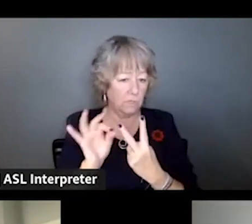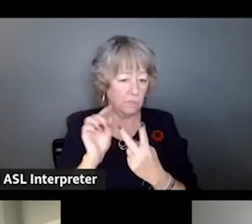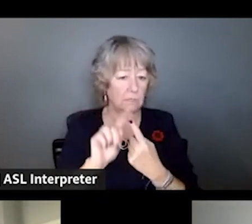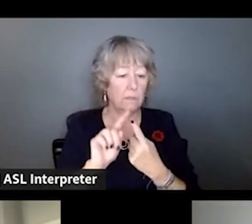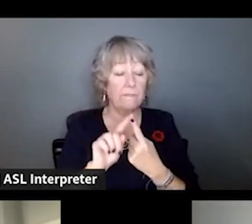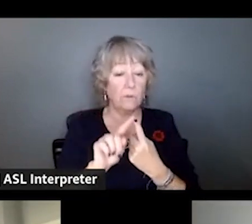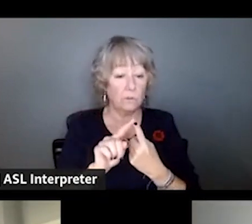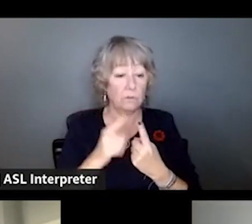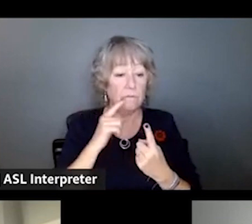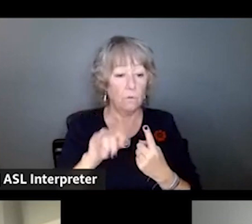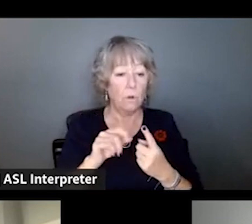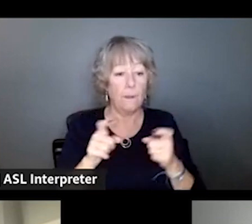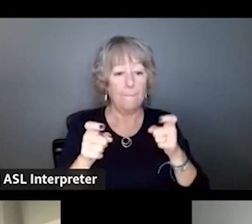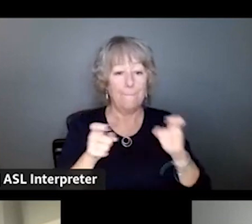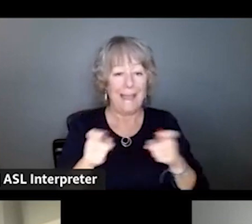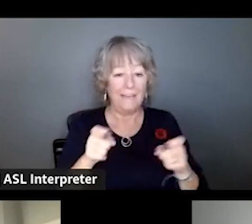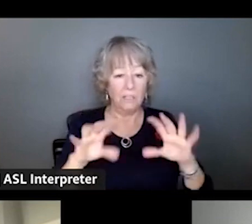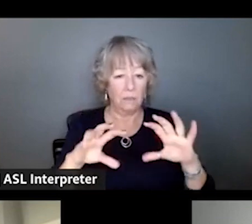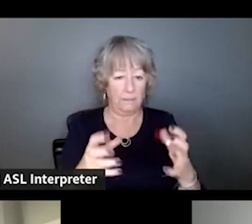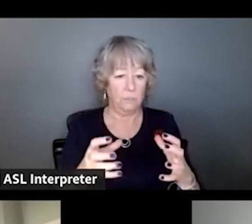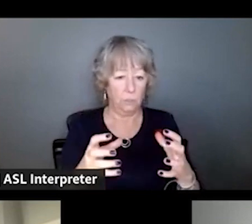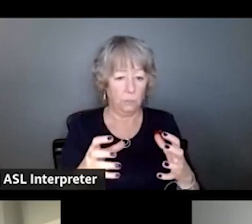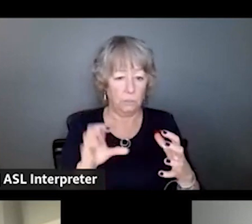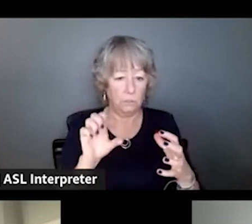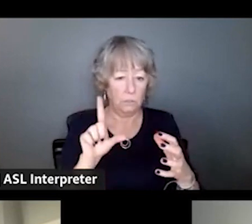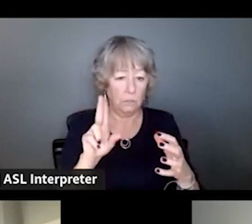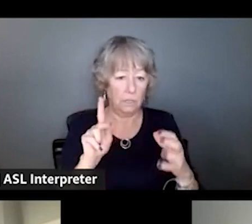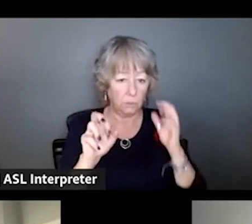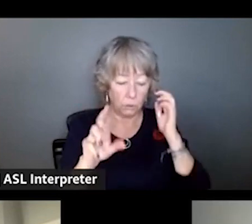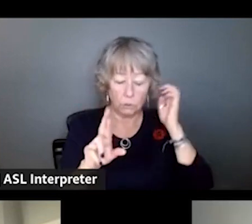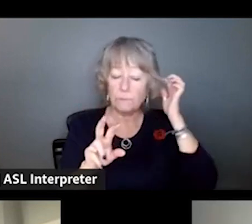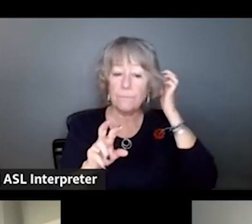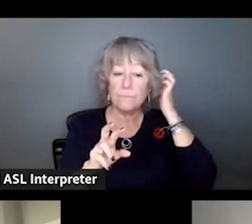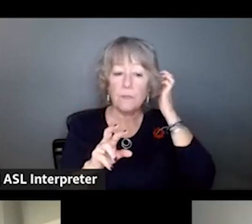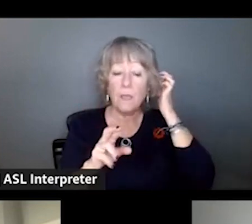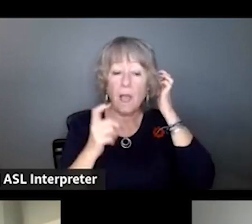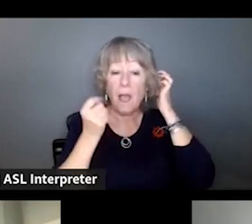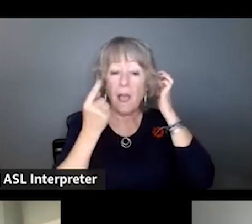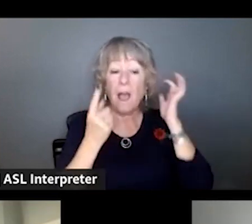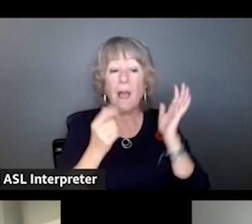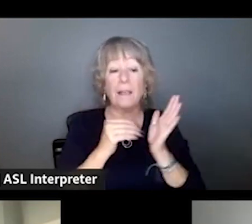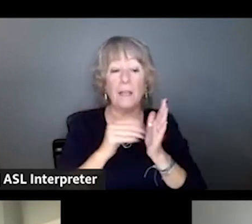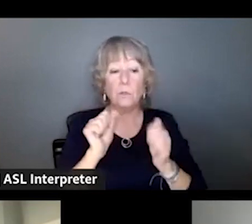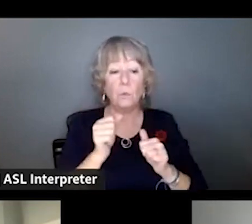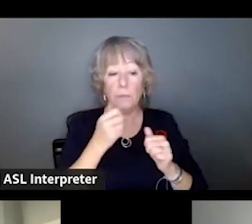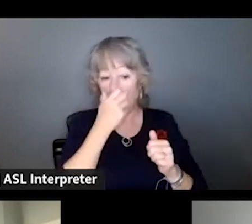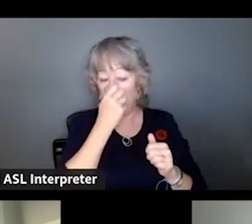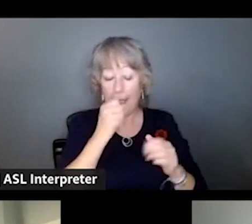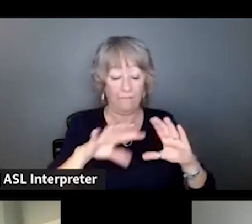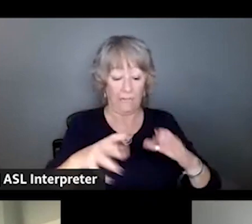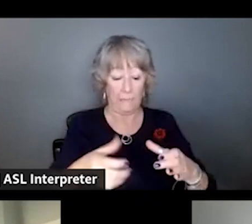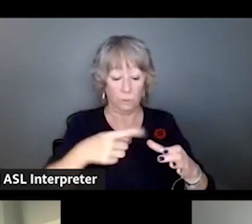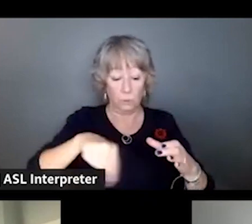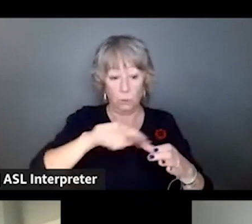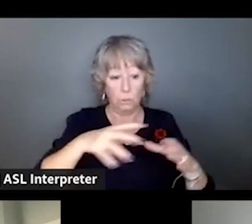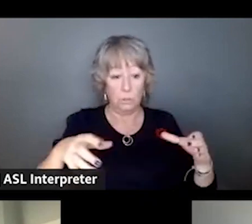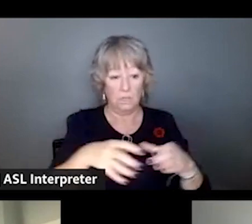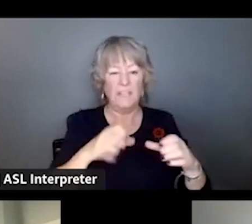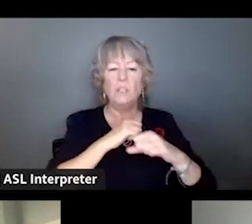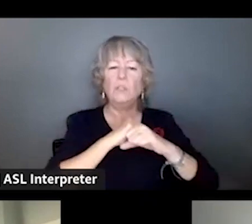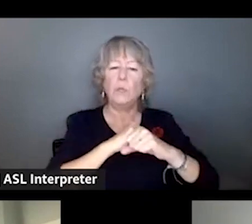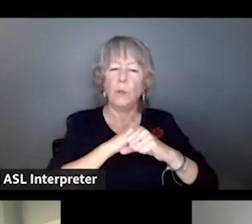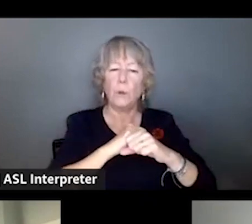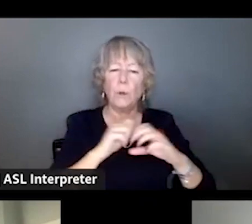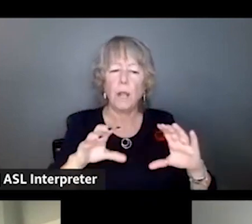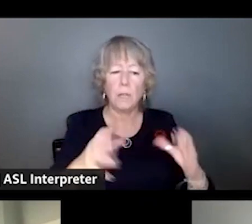first option is managed clusters. This, again, it's basically you can stand up cluster in a secure cluster